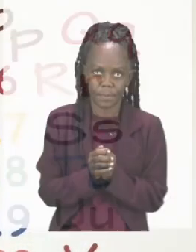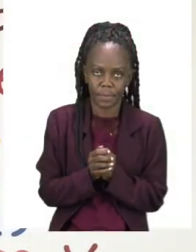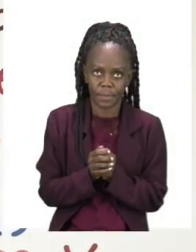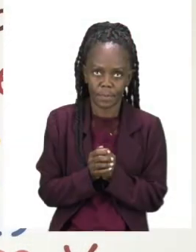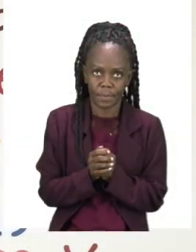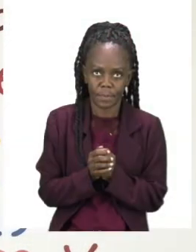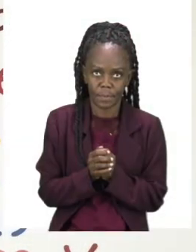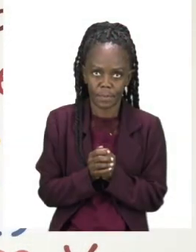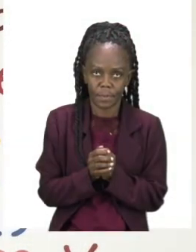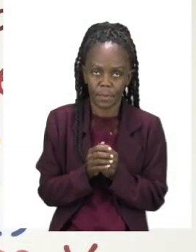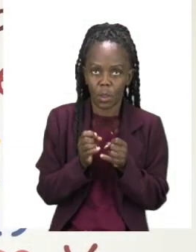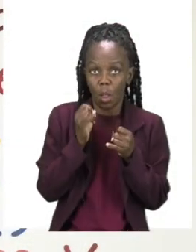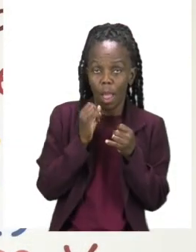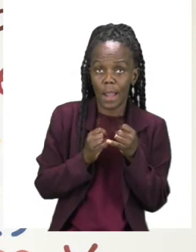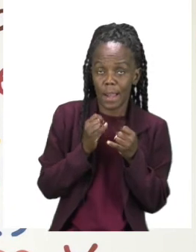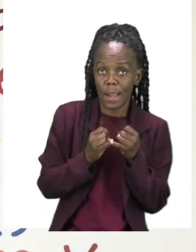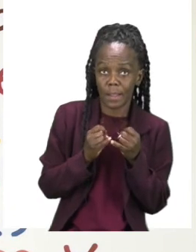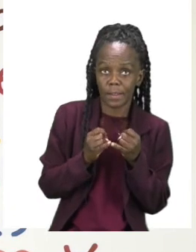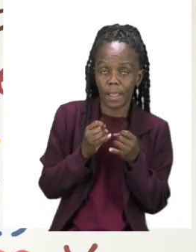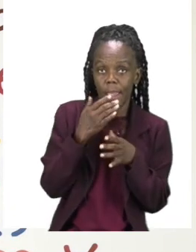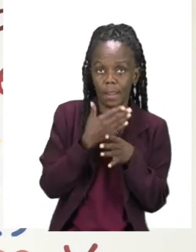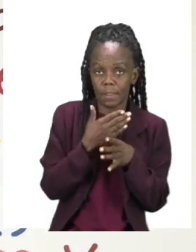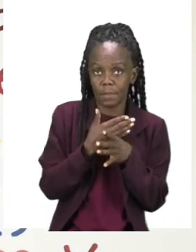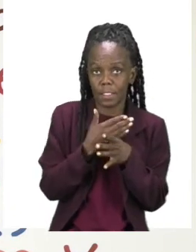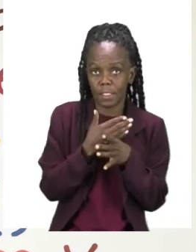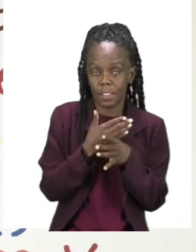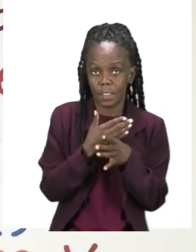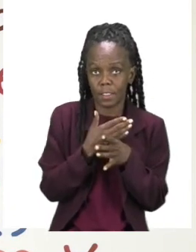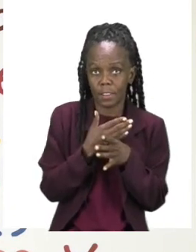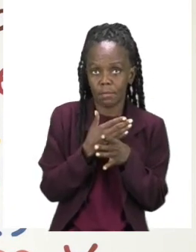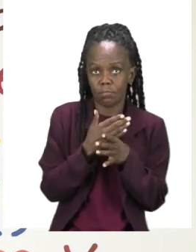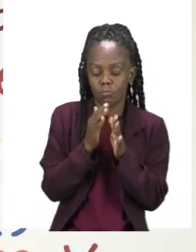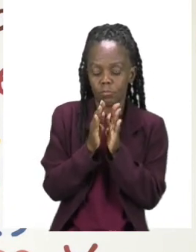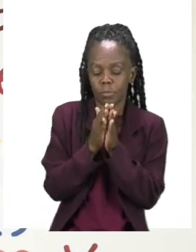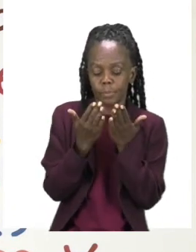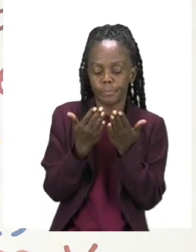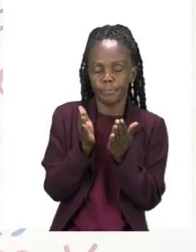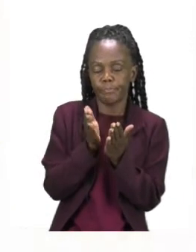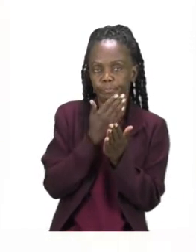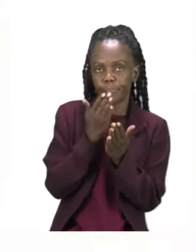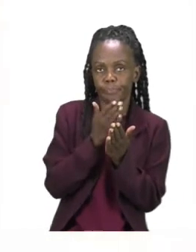For our last activity for this lesson, let us turn to page 14.